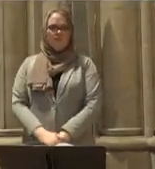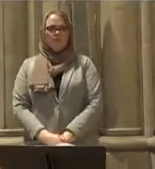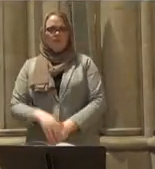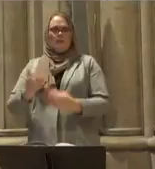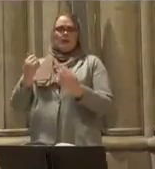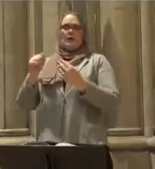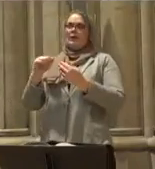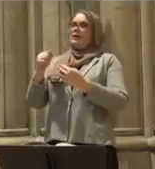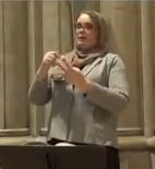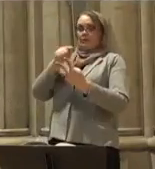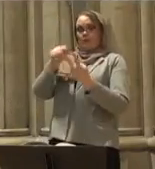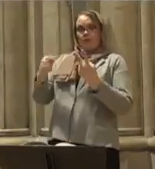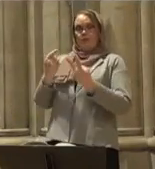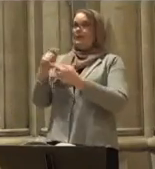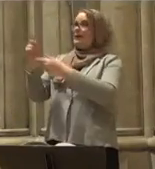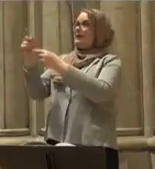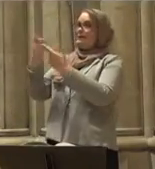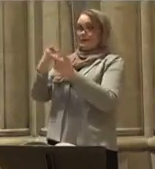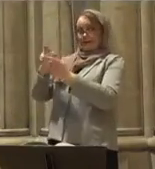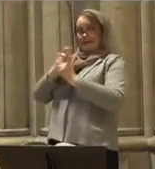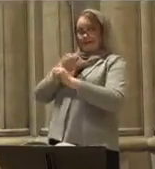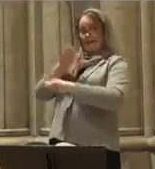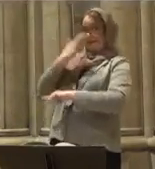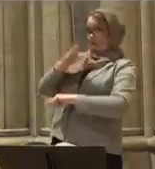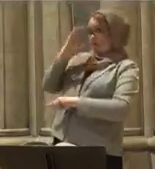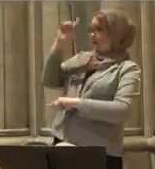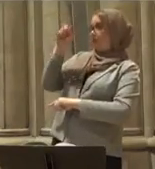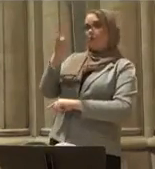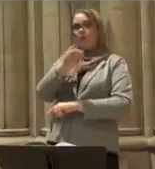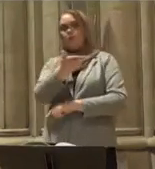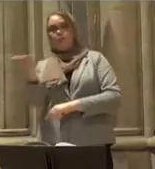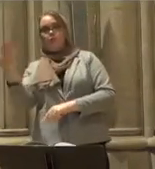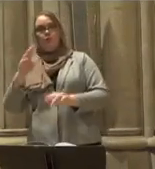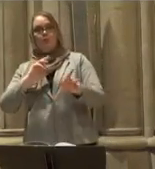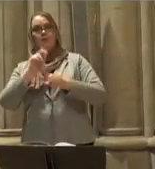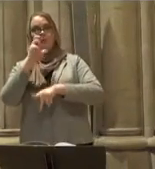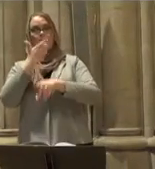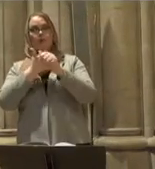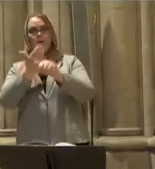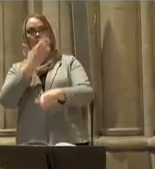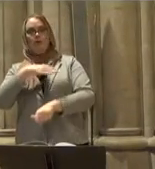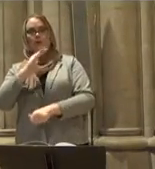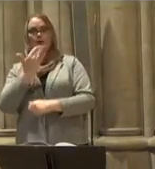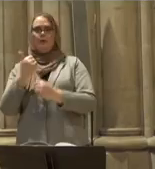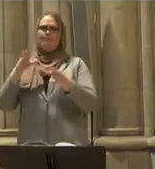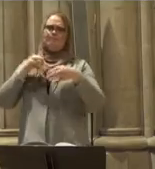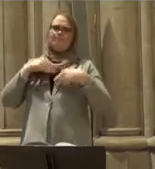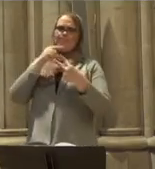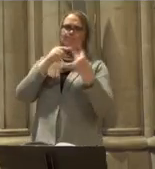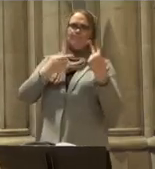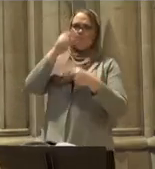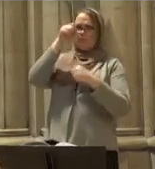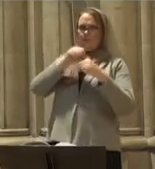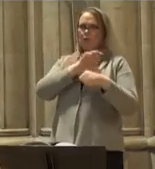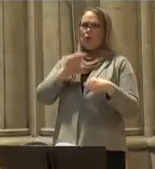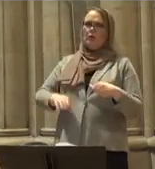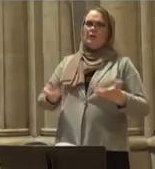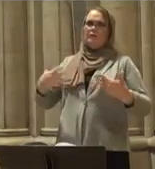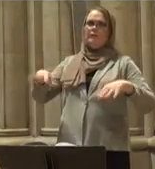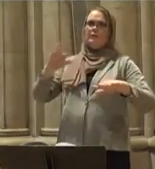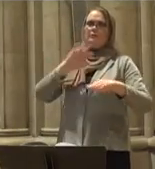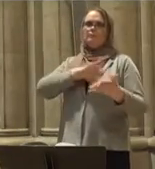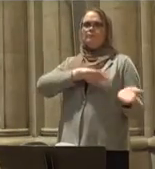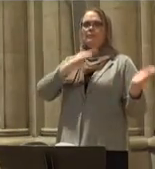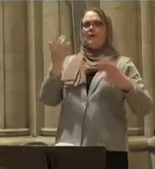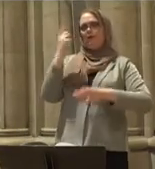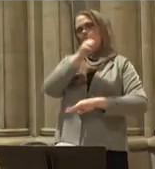The gifts of God for the people of God, take them in remembrance that Christ died for you, and feed on him in your hearts by